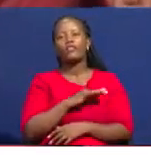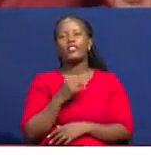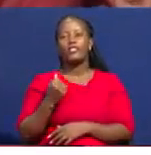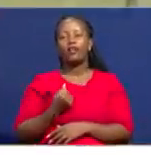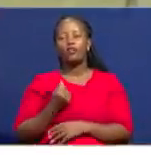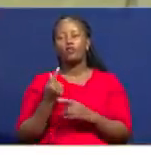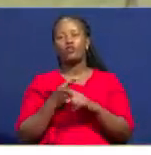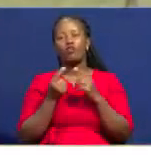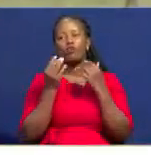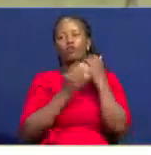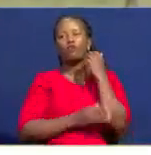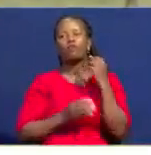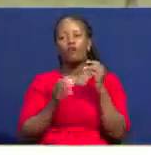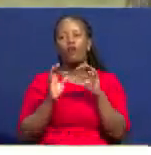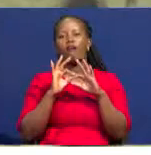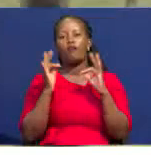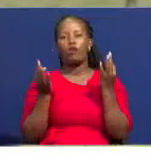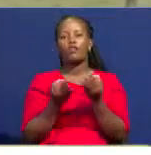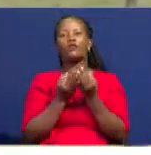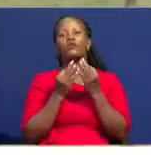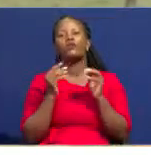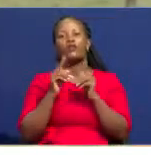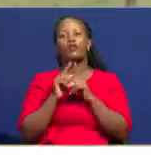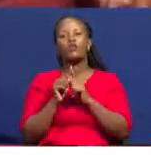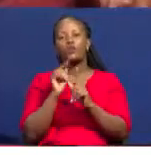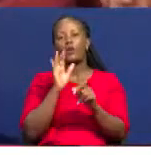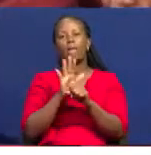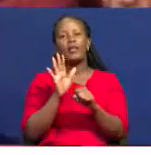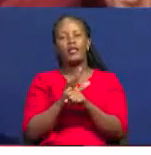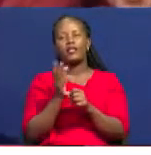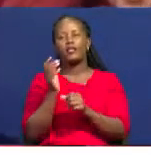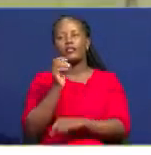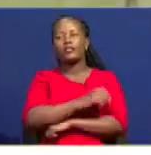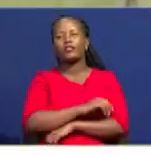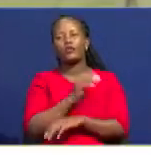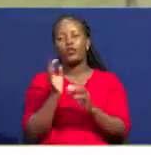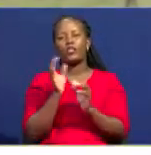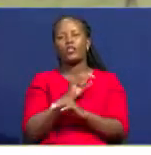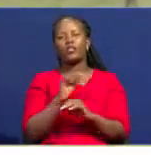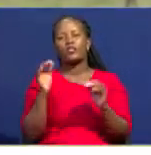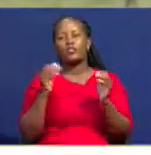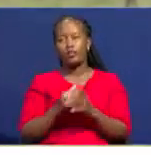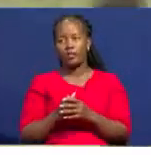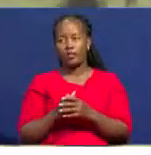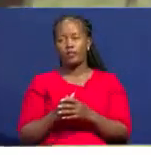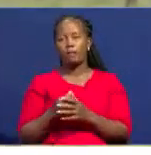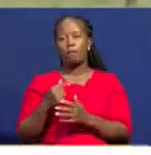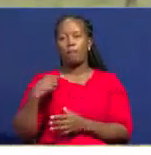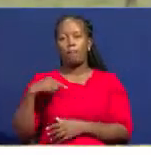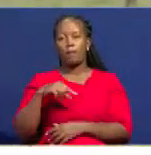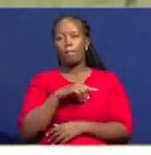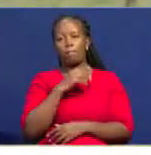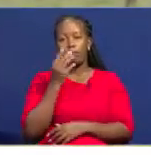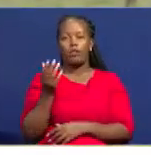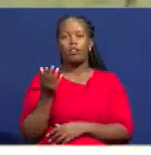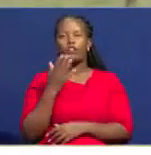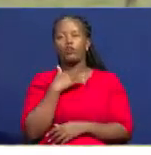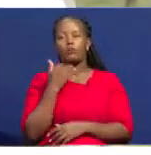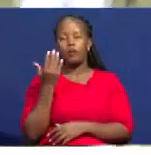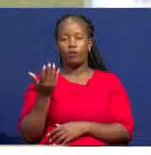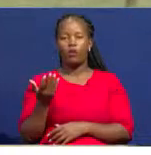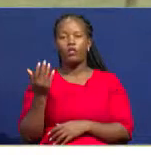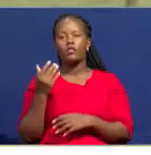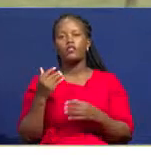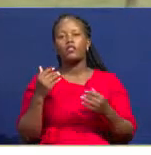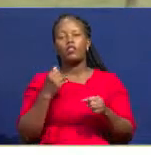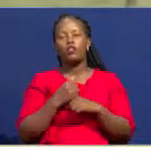zisizojimudu kifedha ambao mara mingi hawaendi shule wakati wa hedhi. We want a world where taboos and stigmas